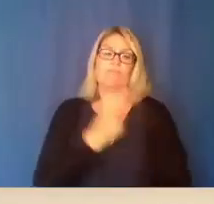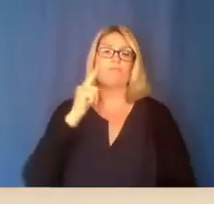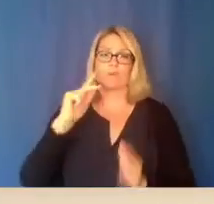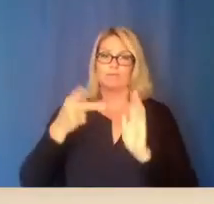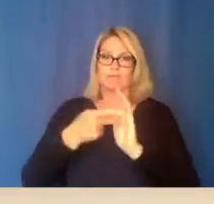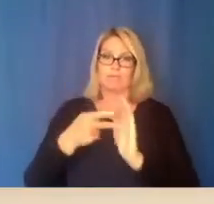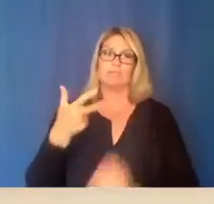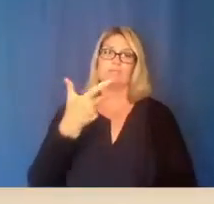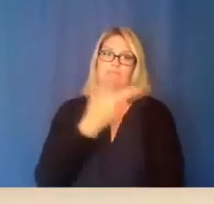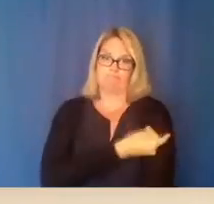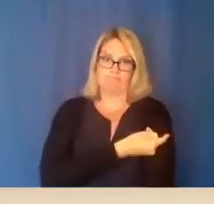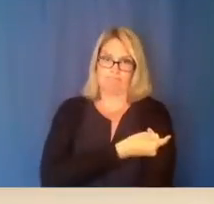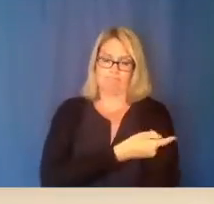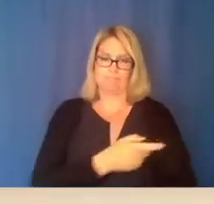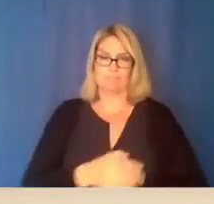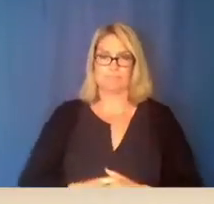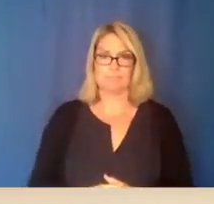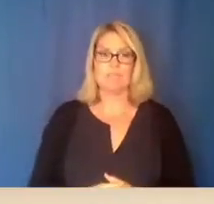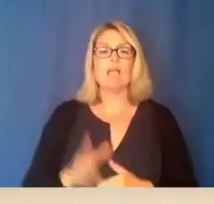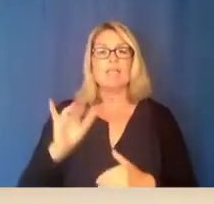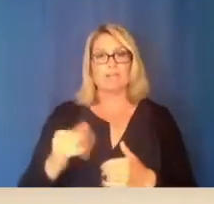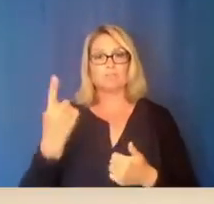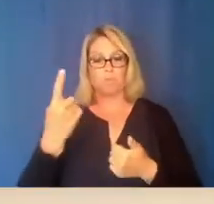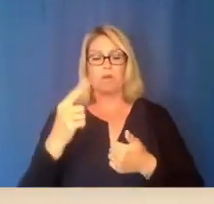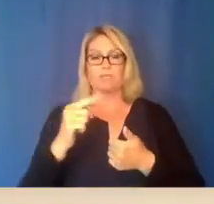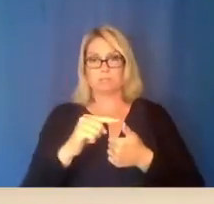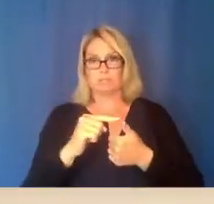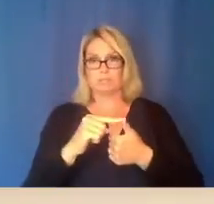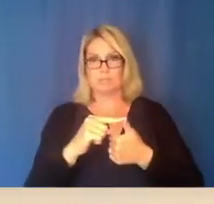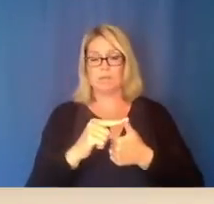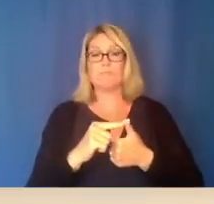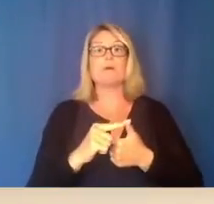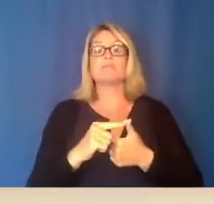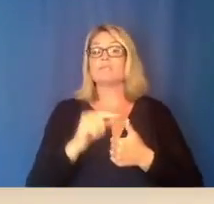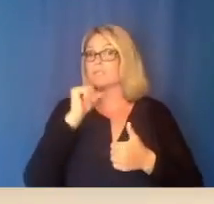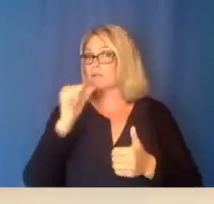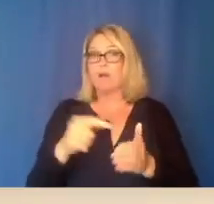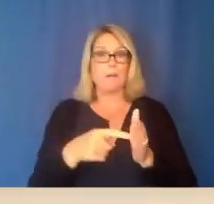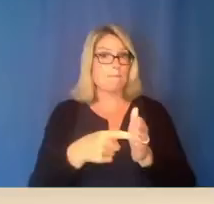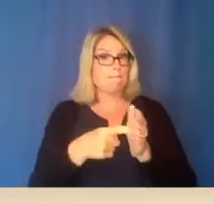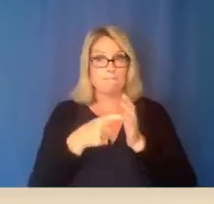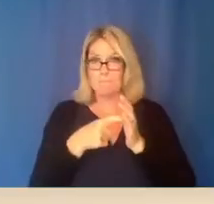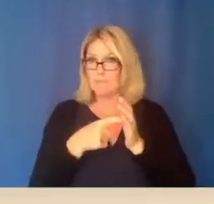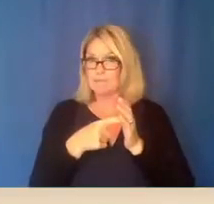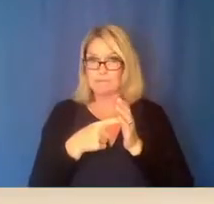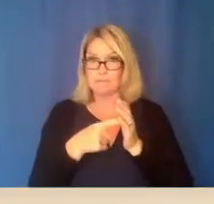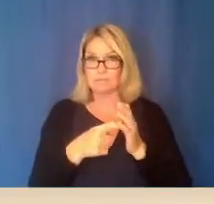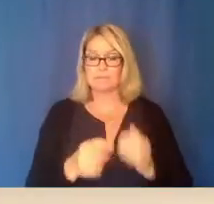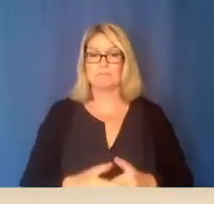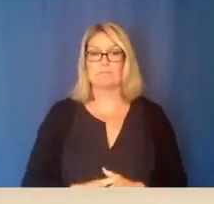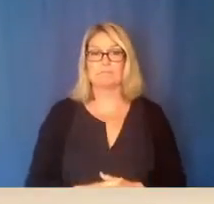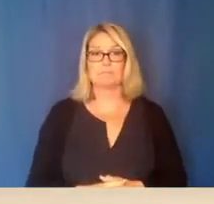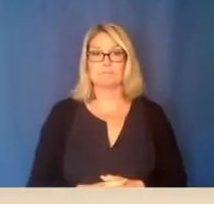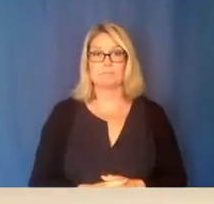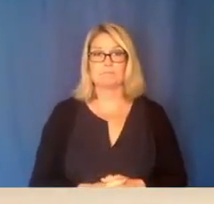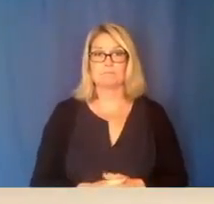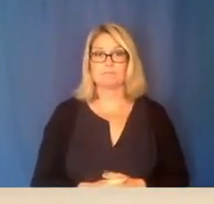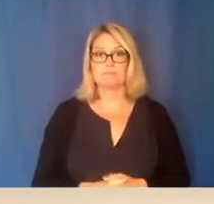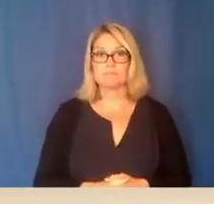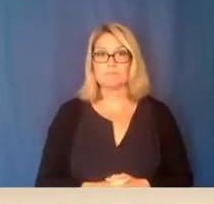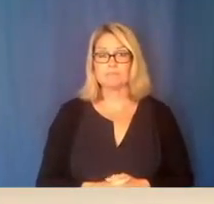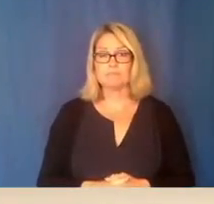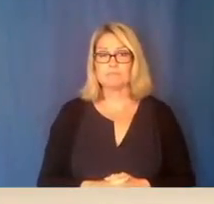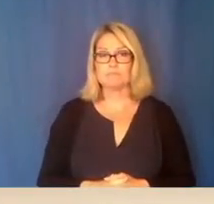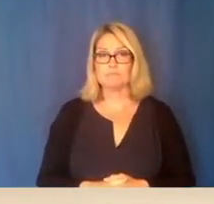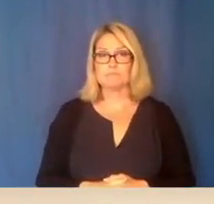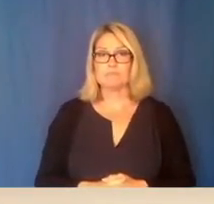so that's one of the criteria, but it is not mandatory. It is, we're taking that order